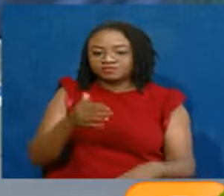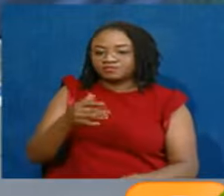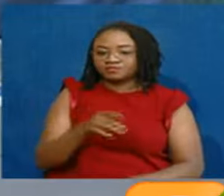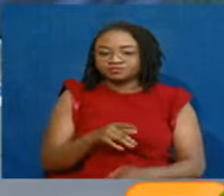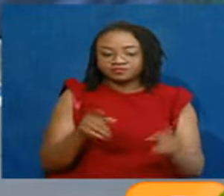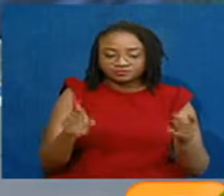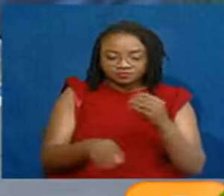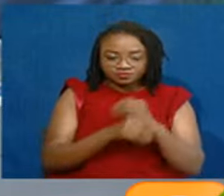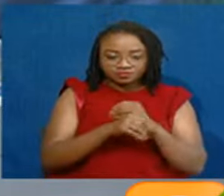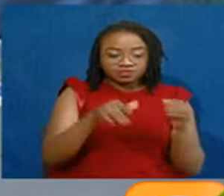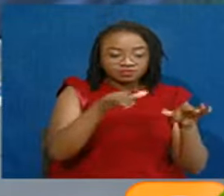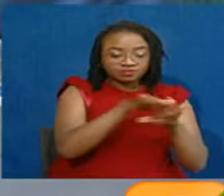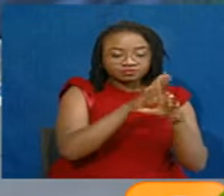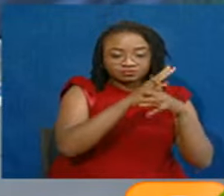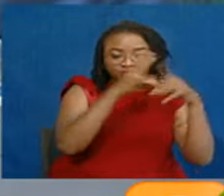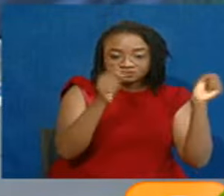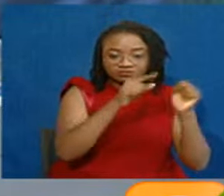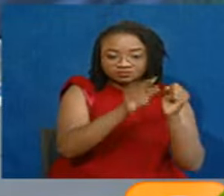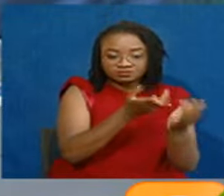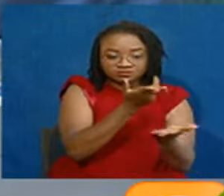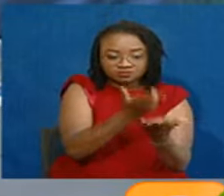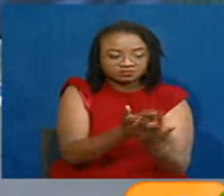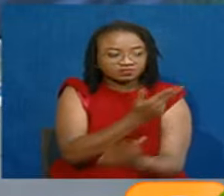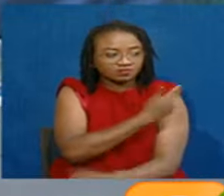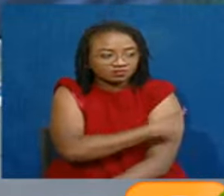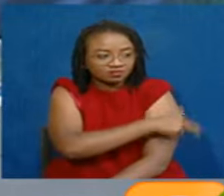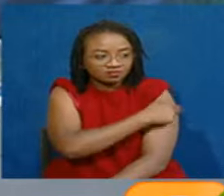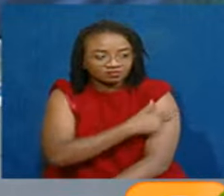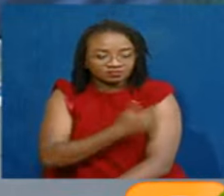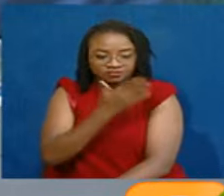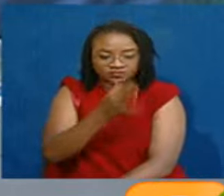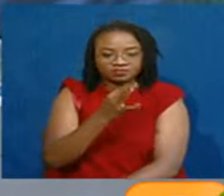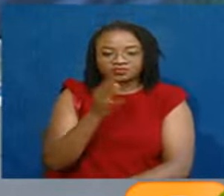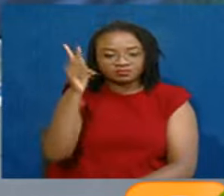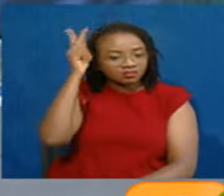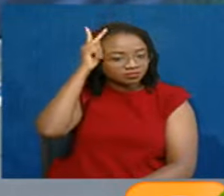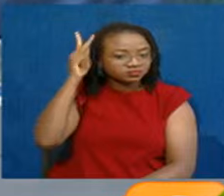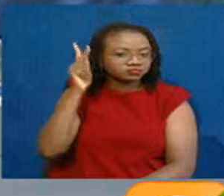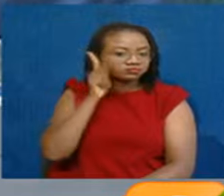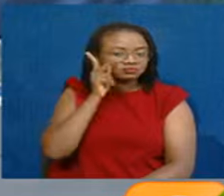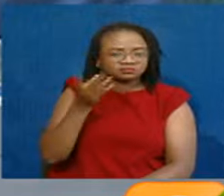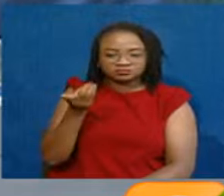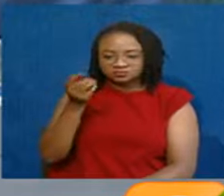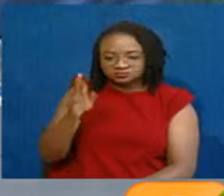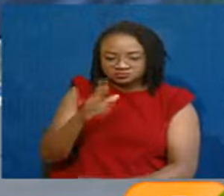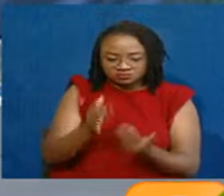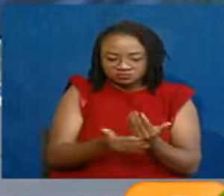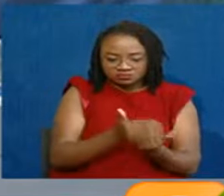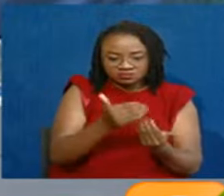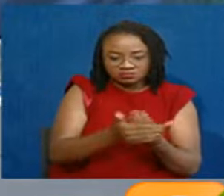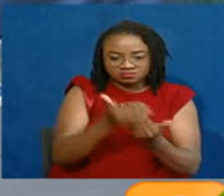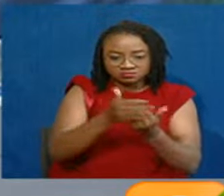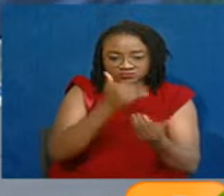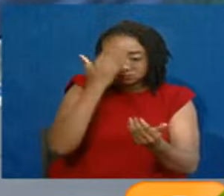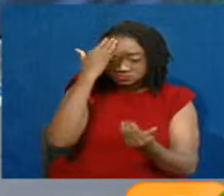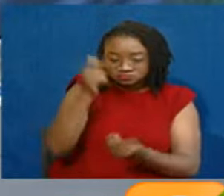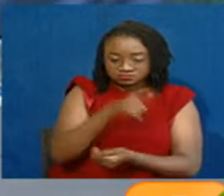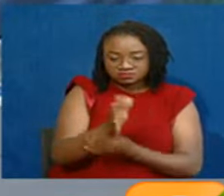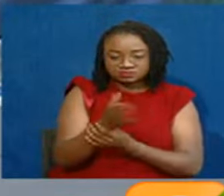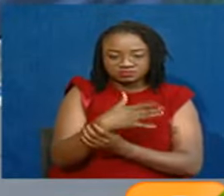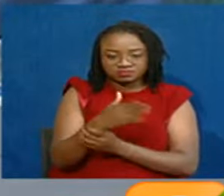Rigathi Gachagua is still admitted at the Karen Hospital, where doctors are attending to him after he was taken ill on